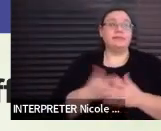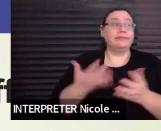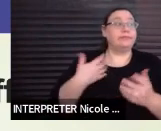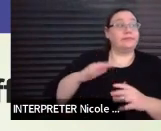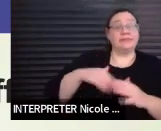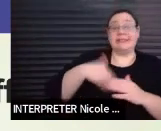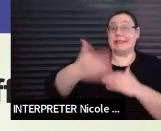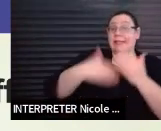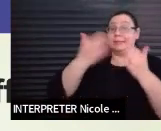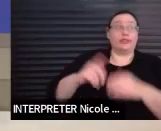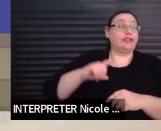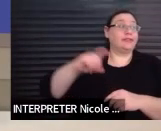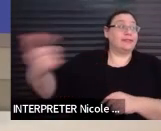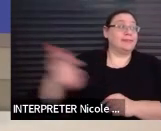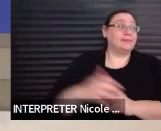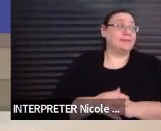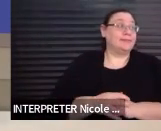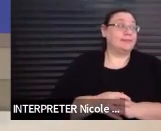person.